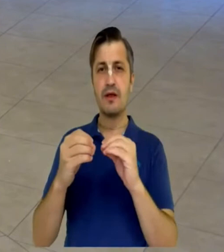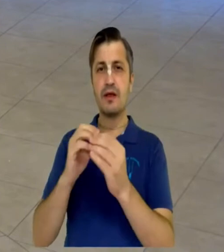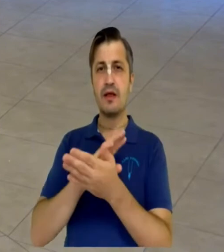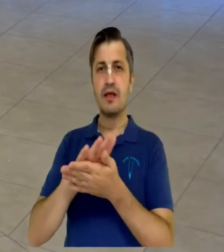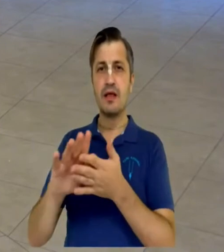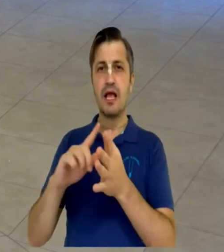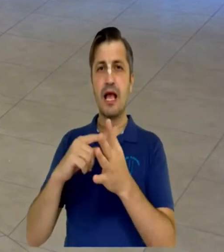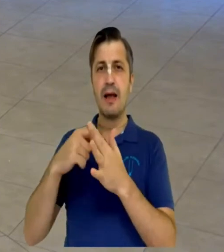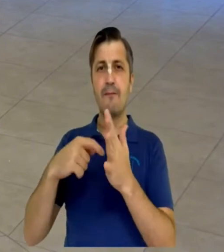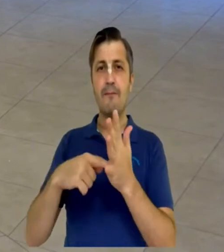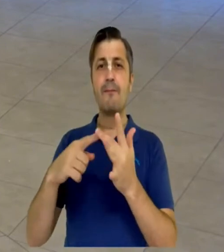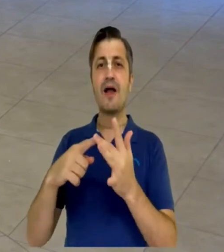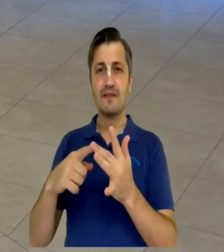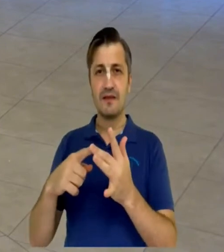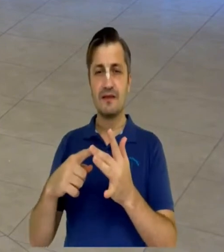service. And